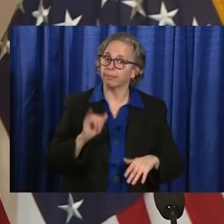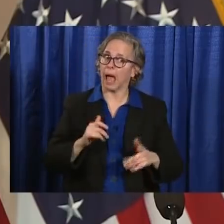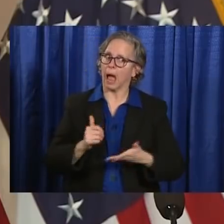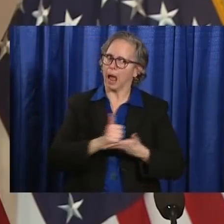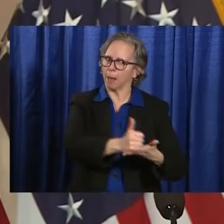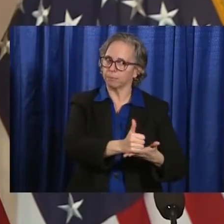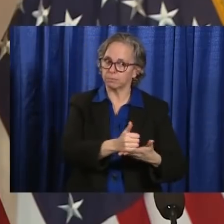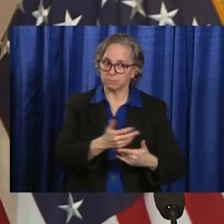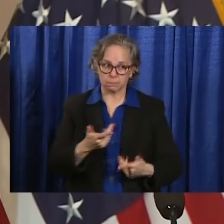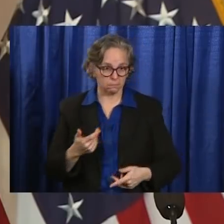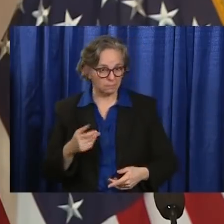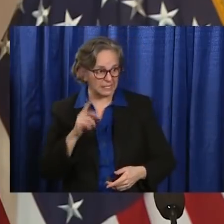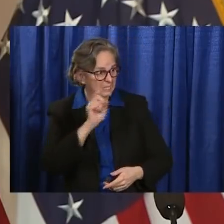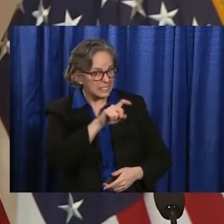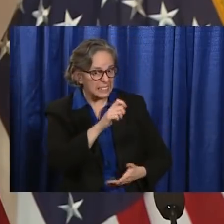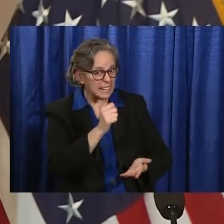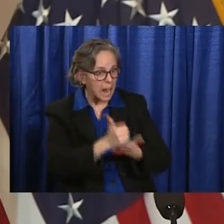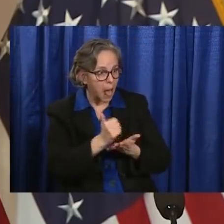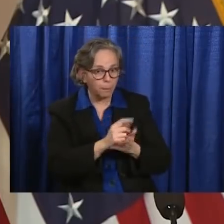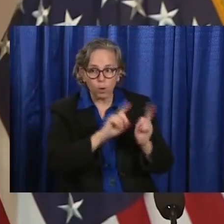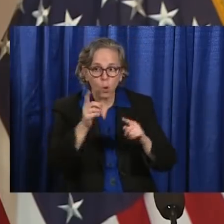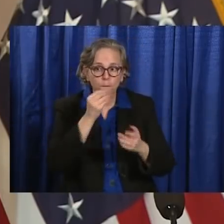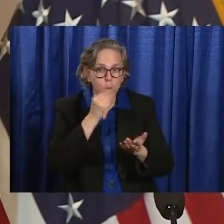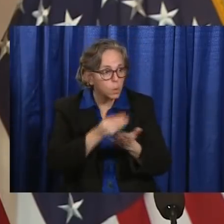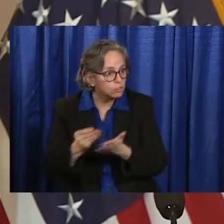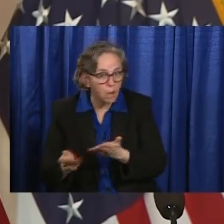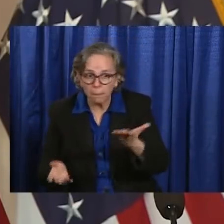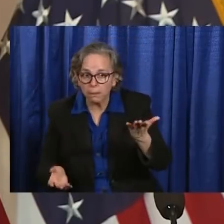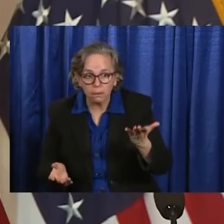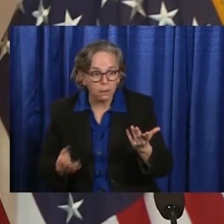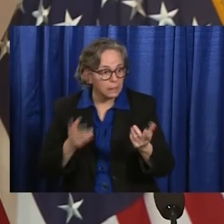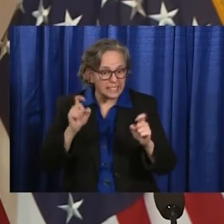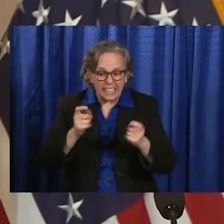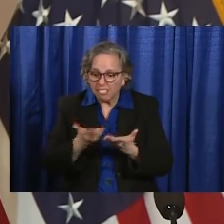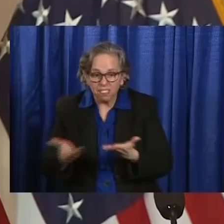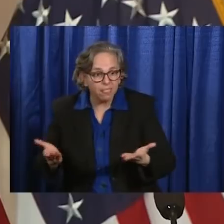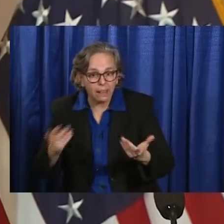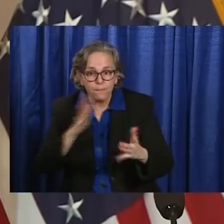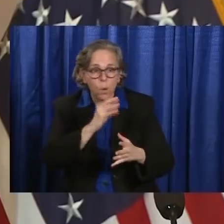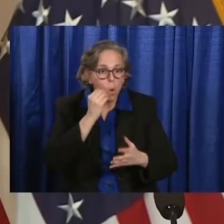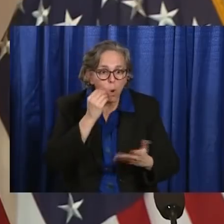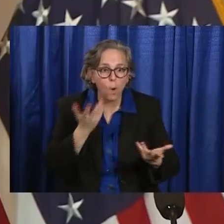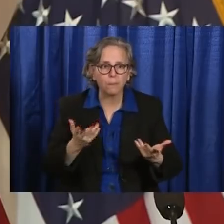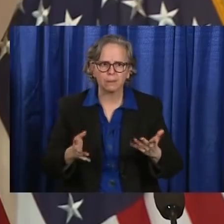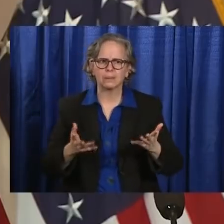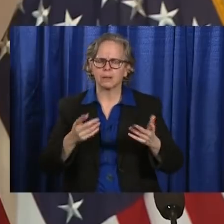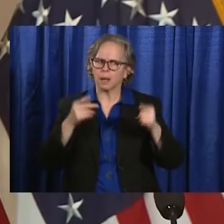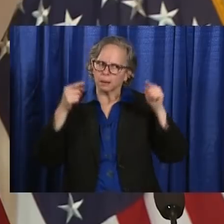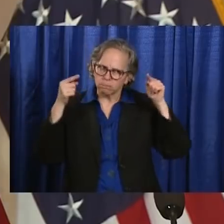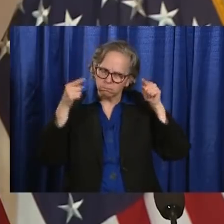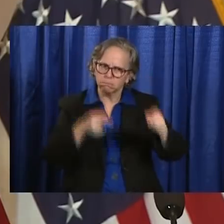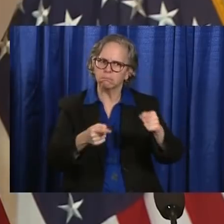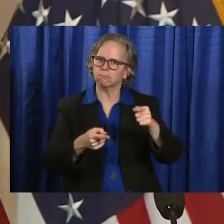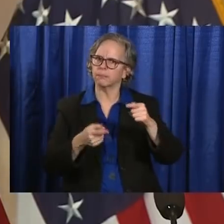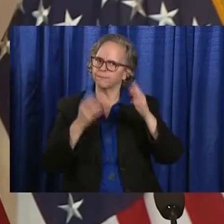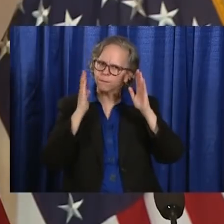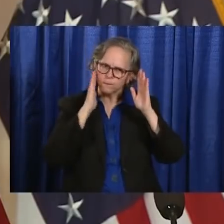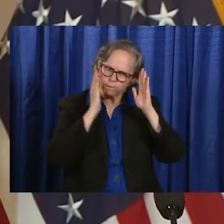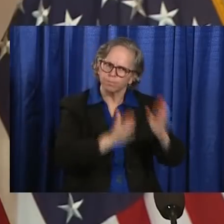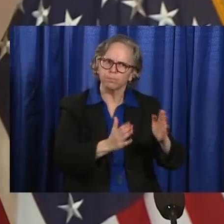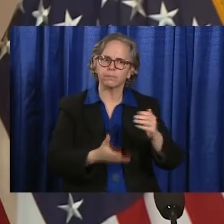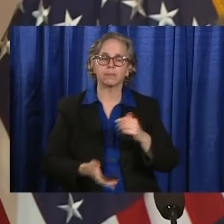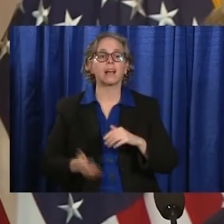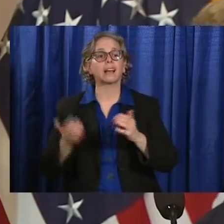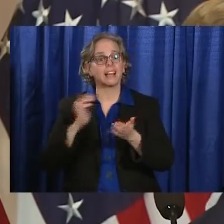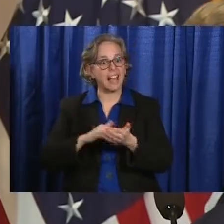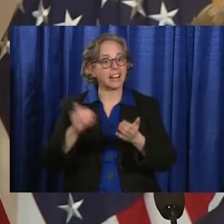with groceries and supplies. We all want to be there for one another. As we've said again and again, we're all in this